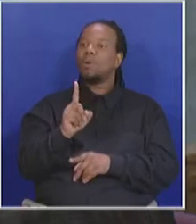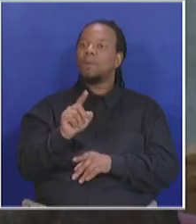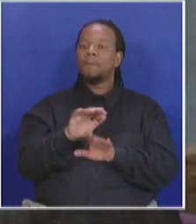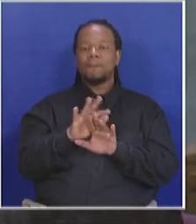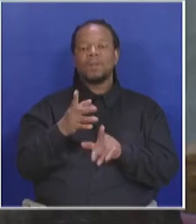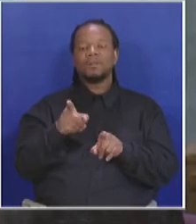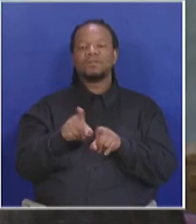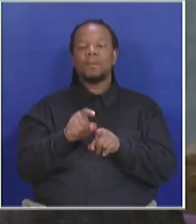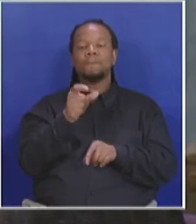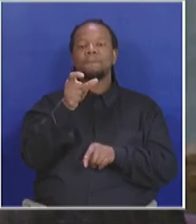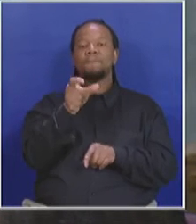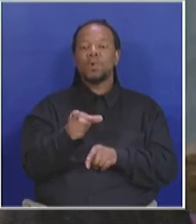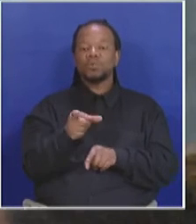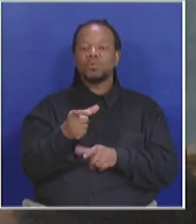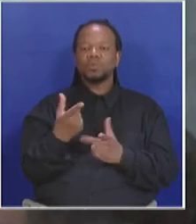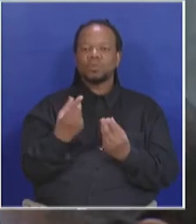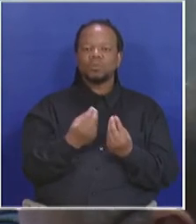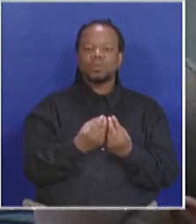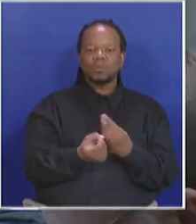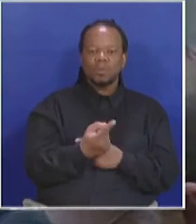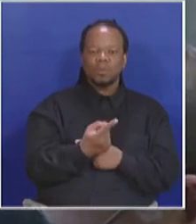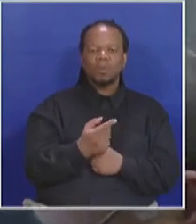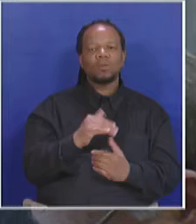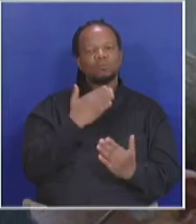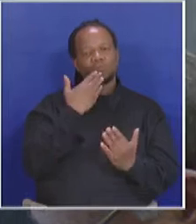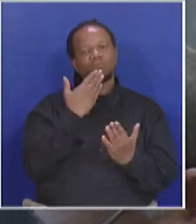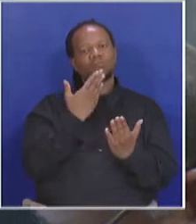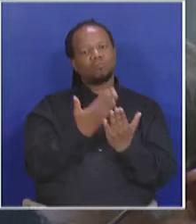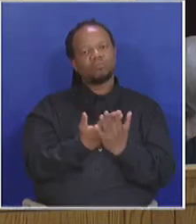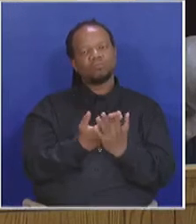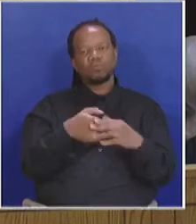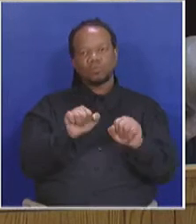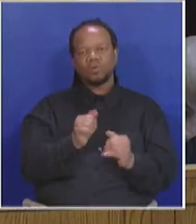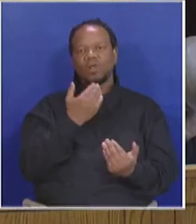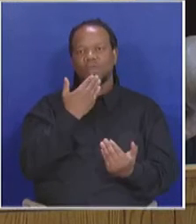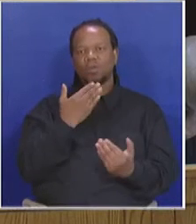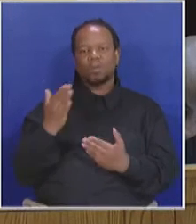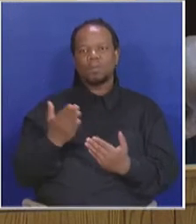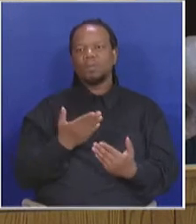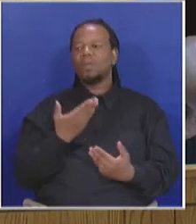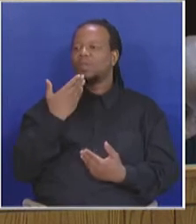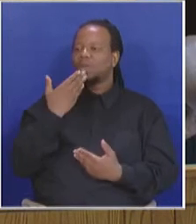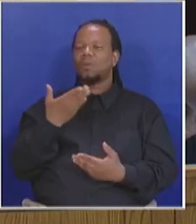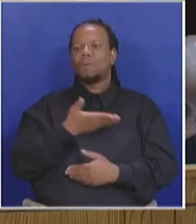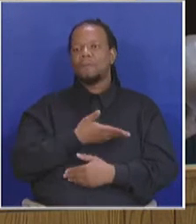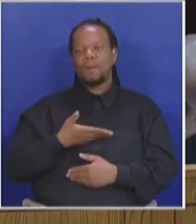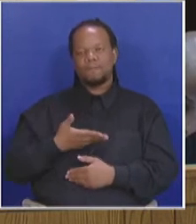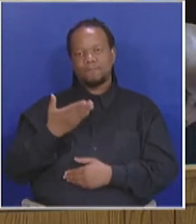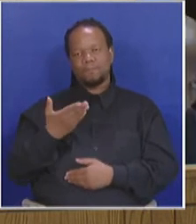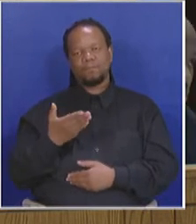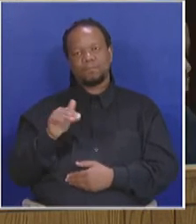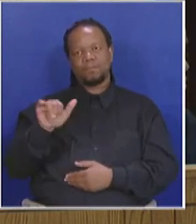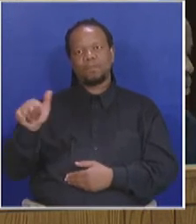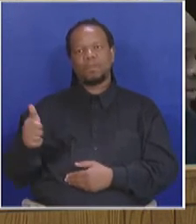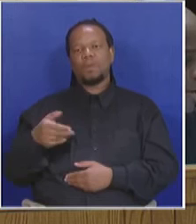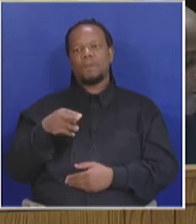action in this regard. I so move, Chairperson. I thank you. Thank you, ma'am. The Honorable